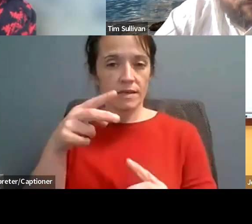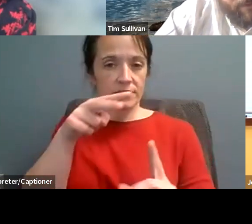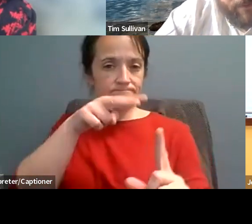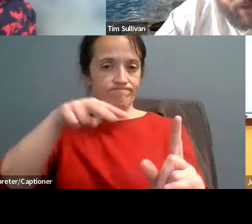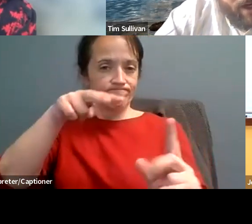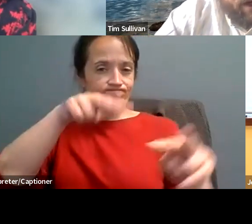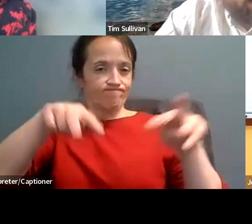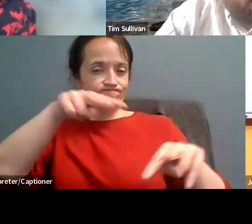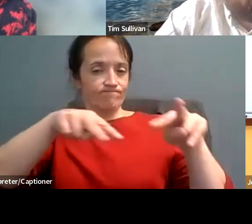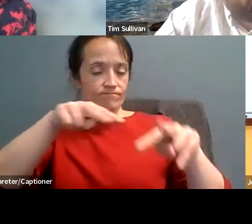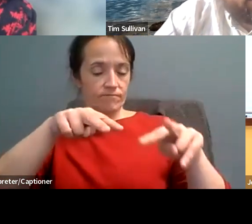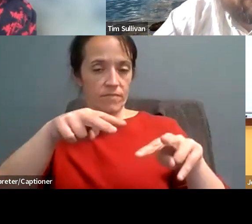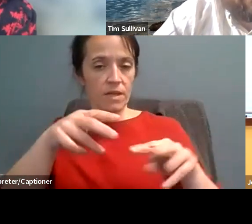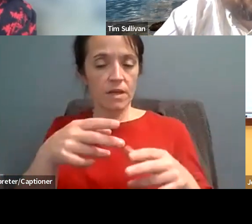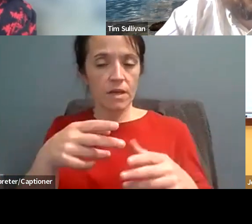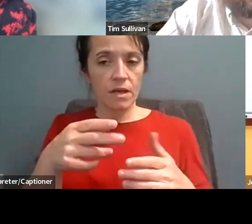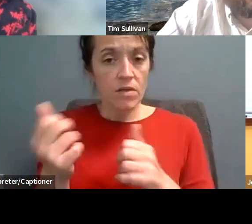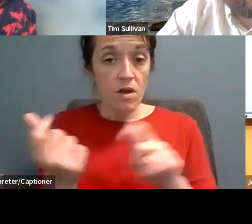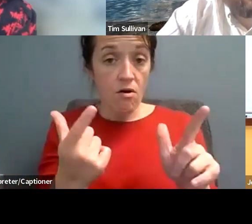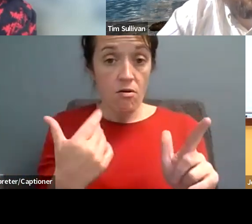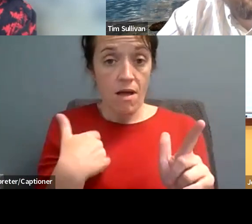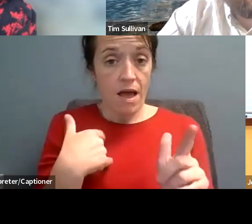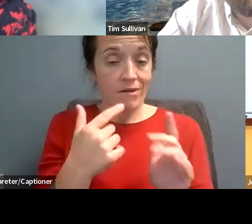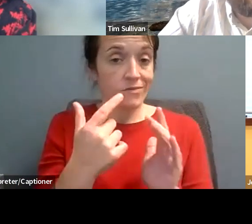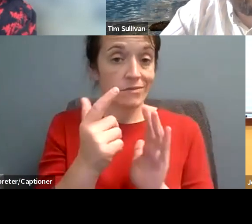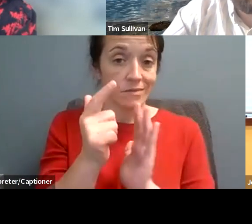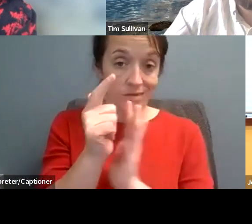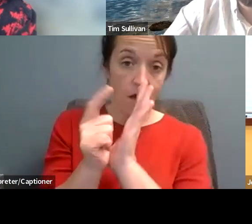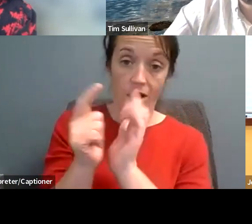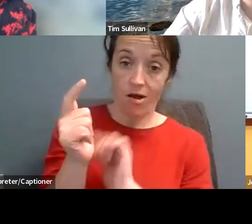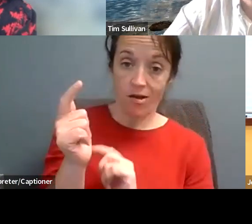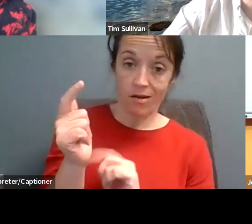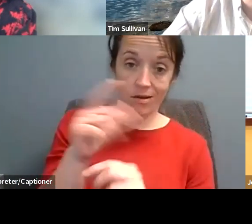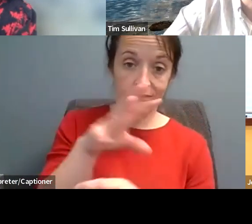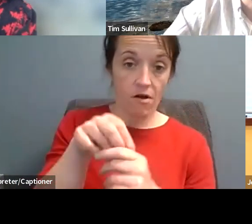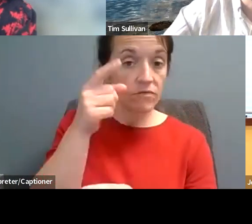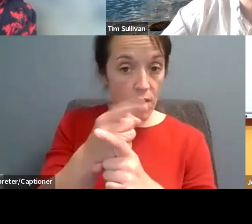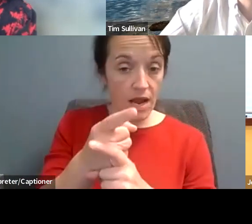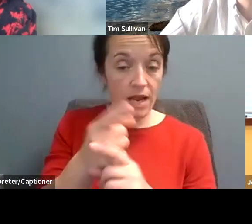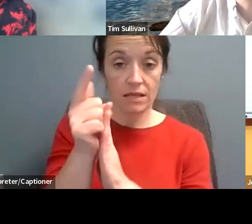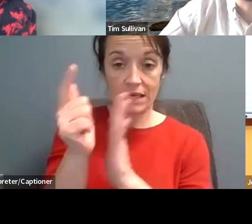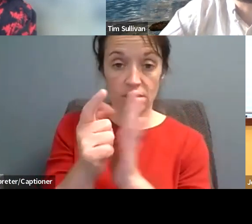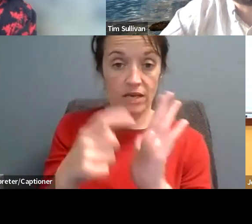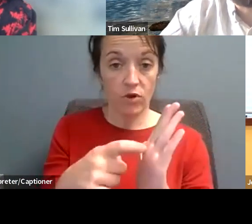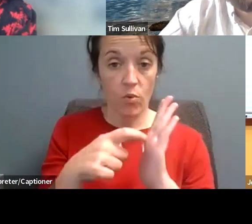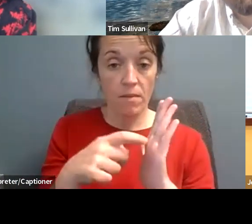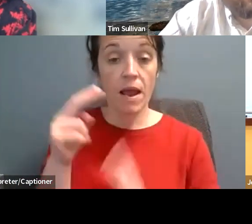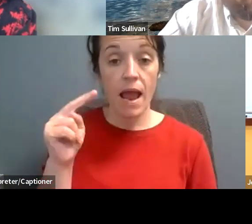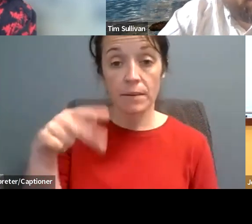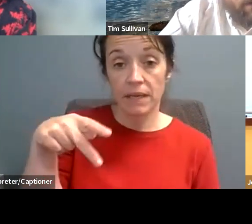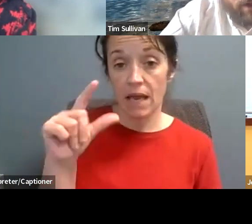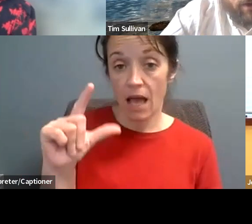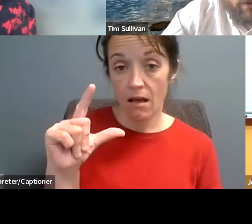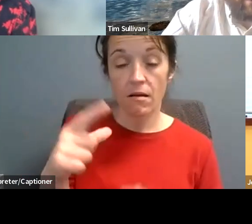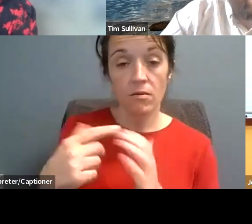authorizes them, and each has specific legislative requirements. So MPLs have a